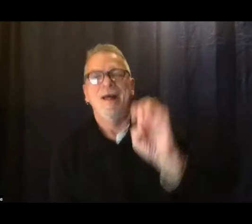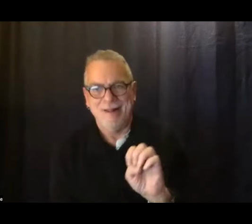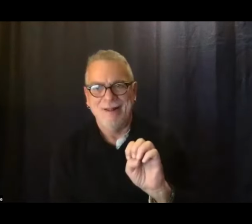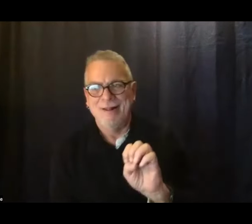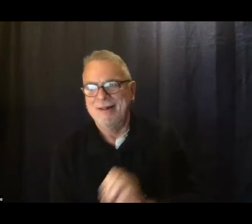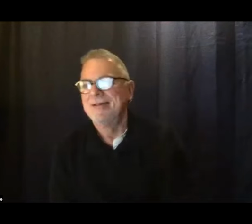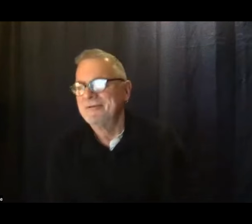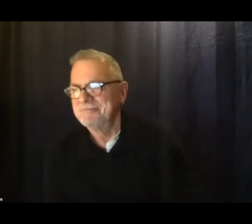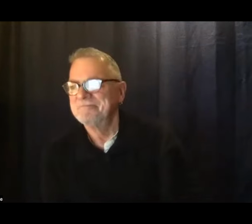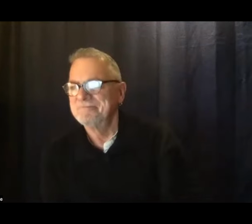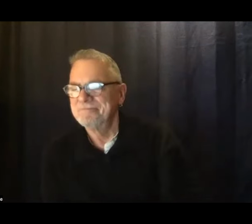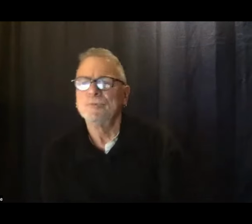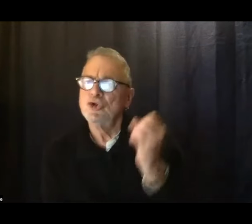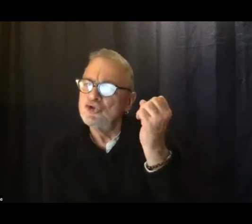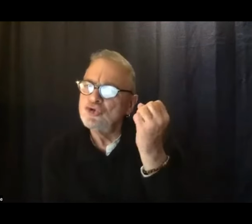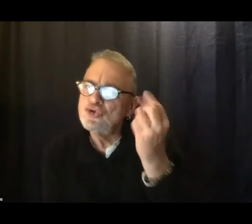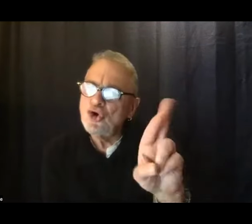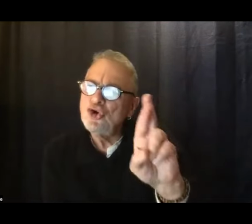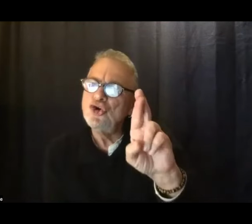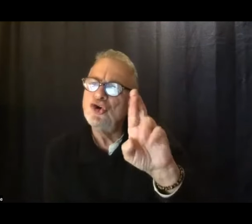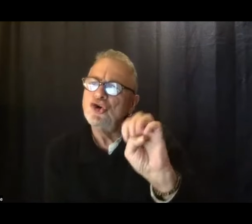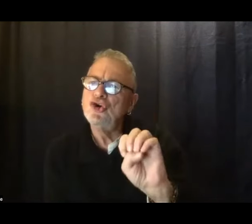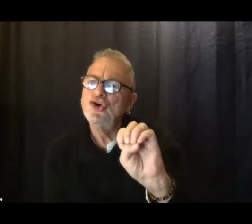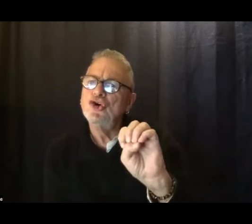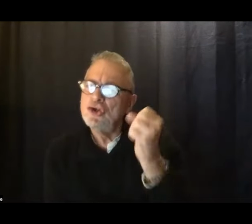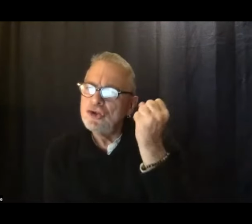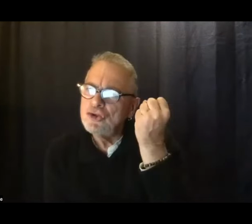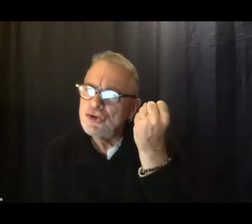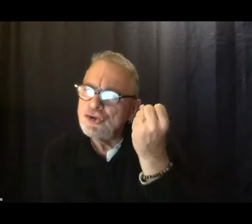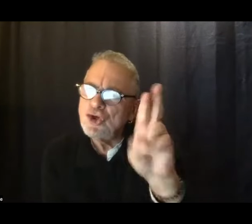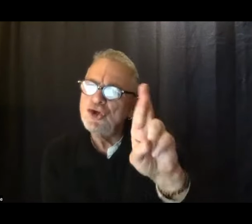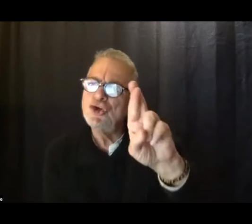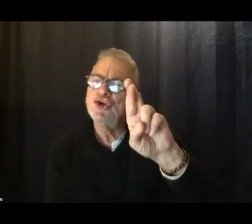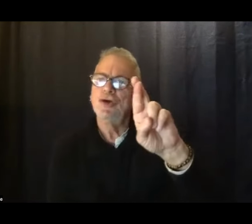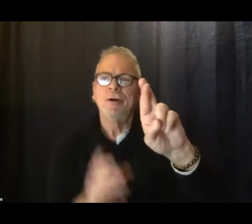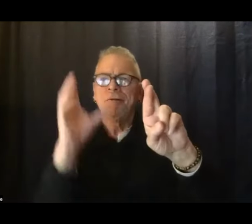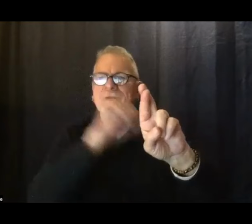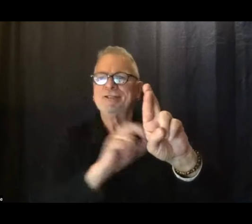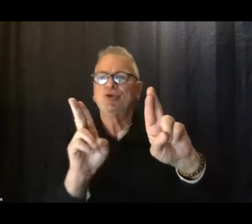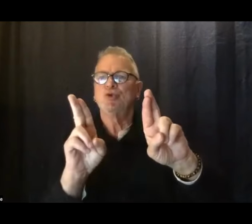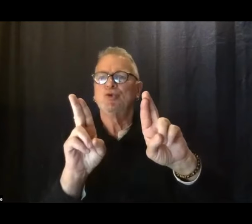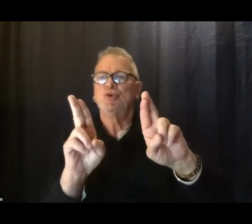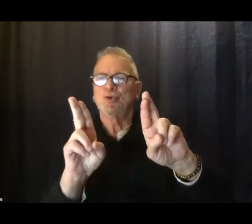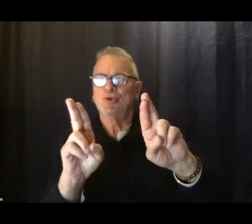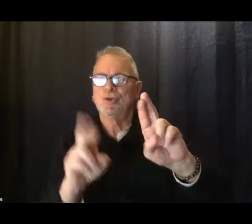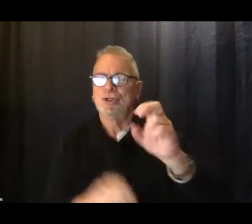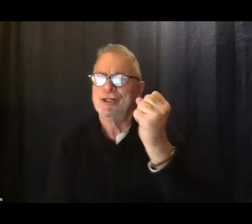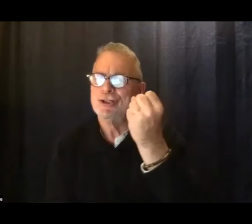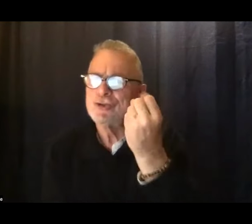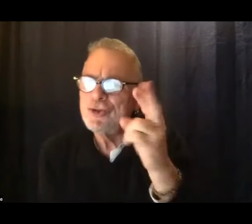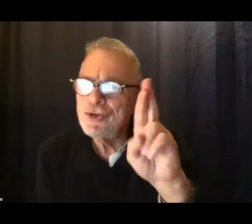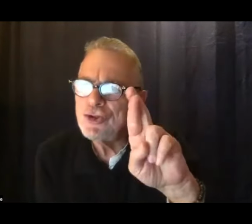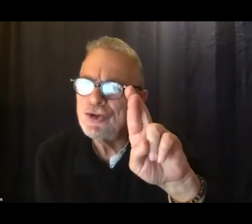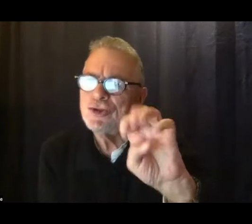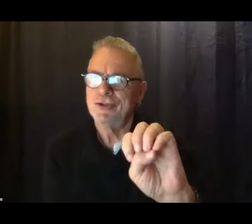S-A-L-E, S-A-L-E. So that's lexicalized. That movement is important. Sure. The U